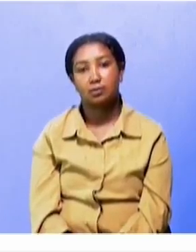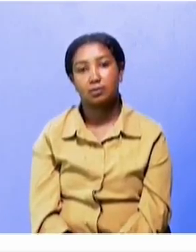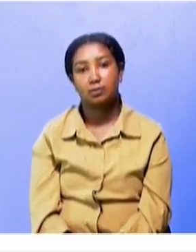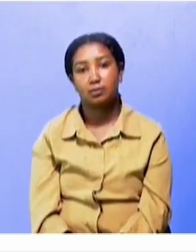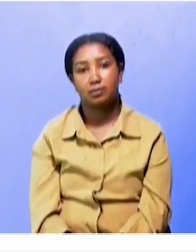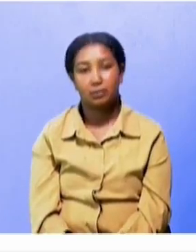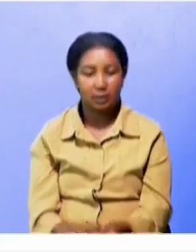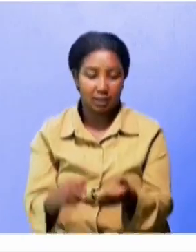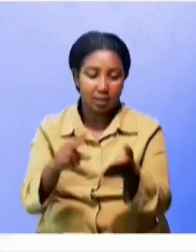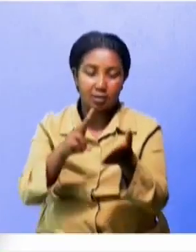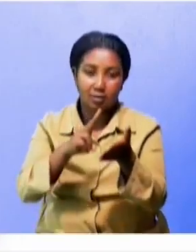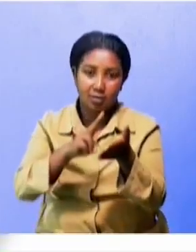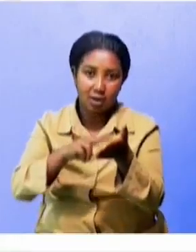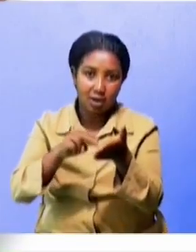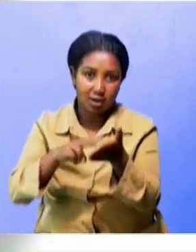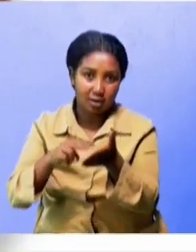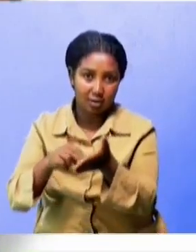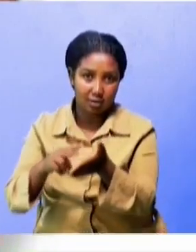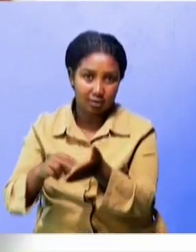Reading